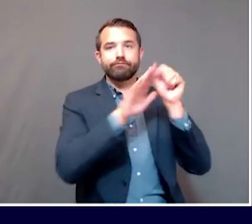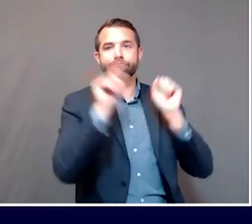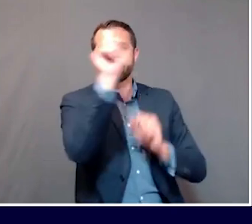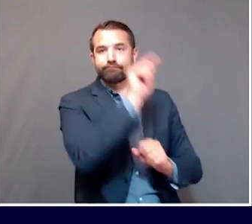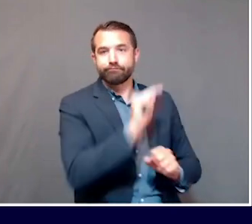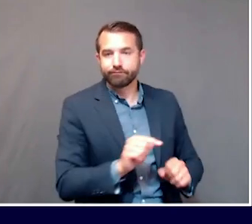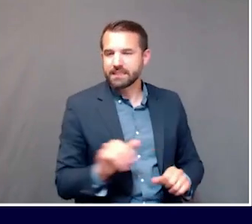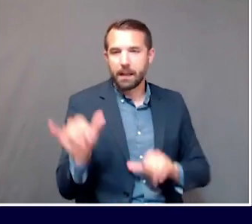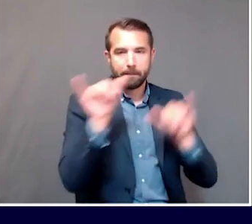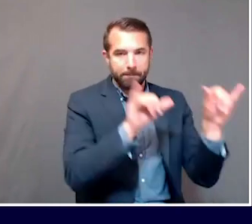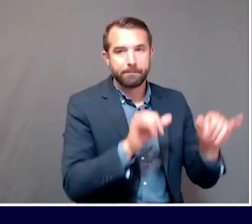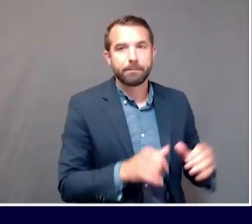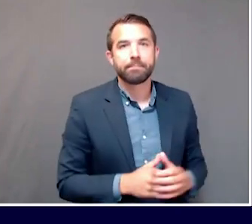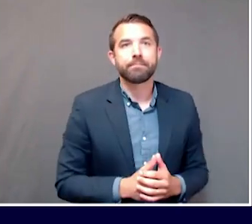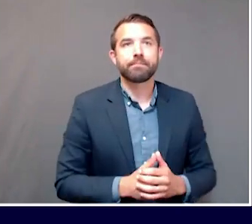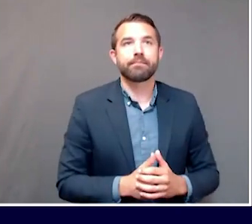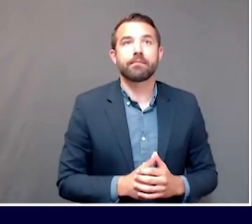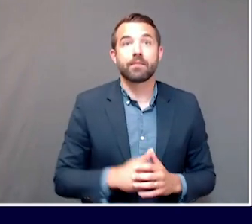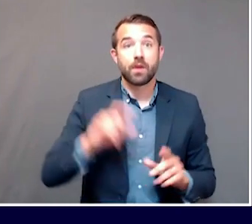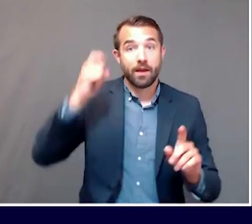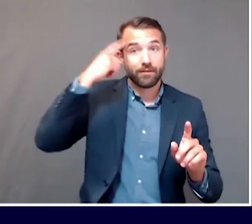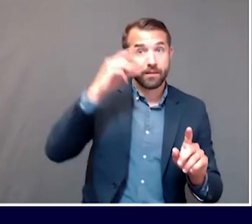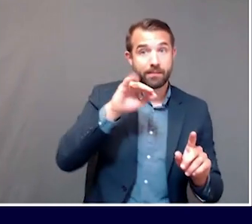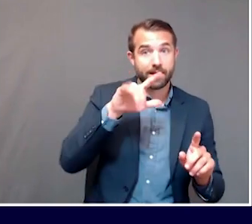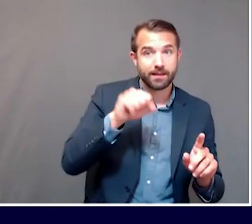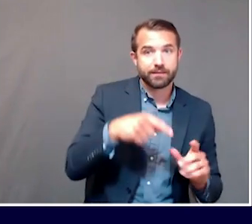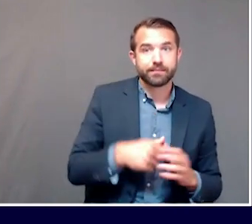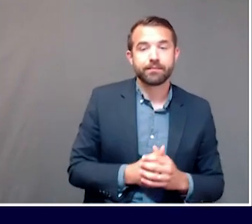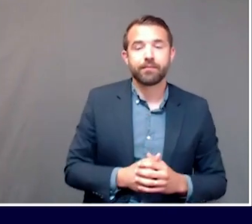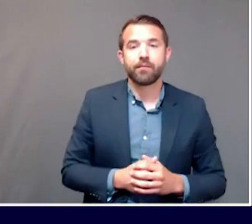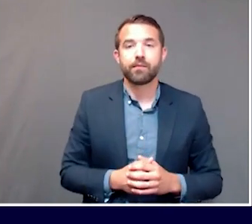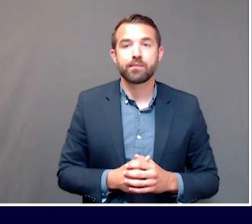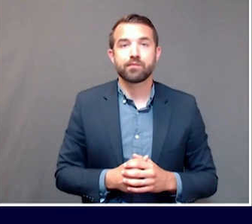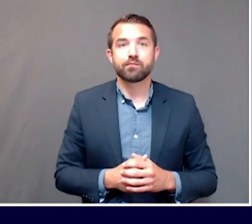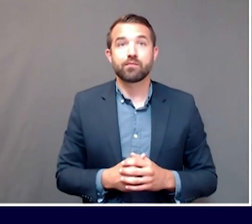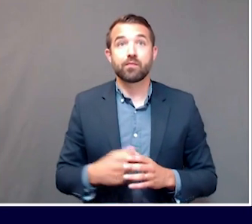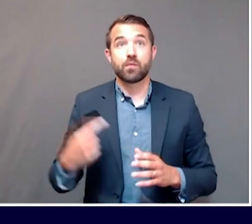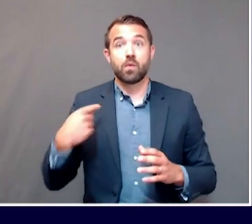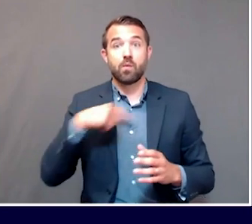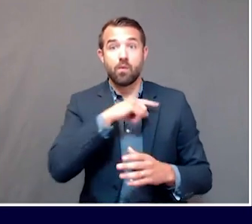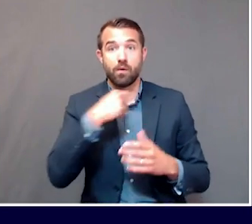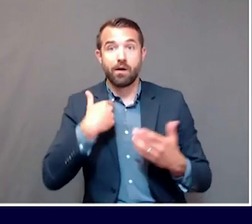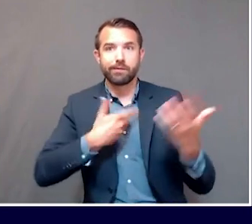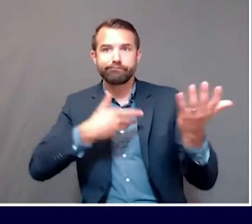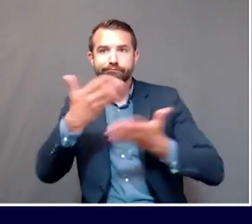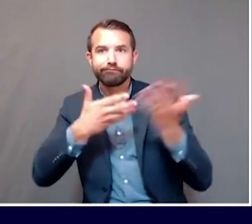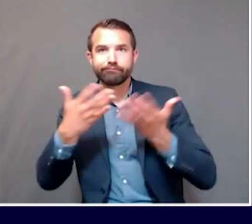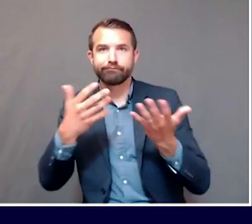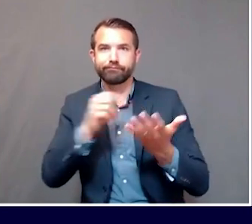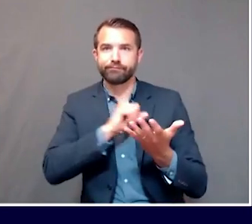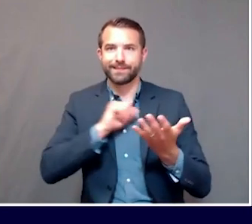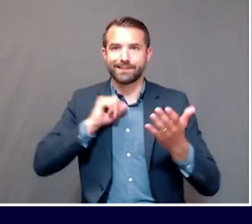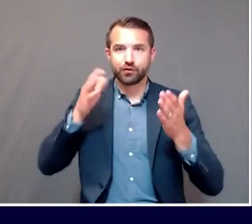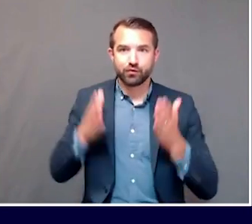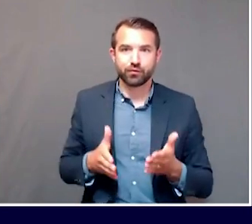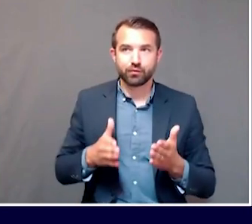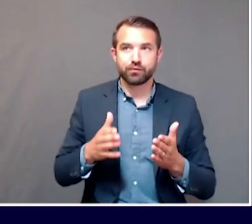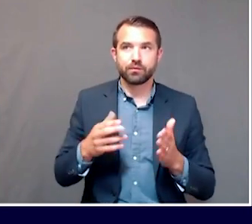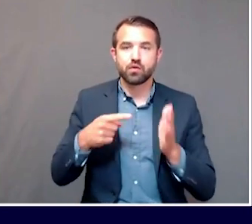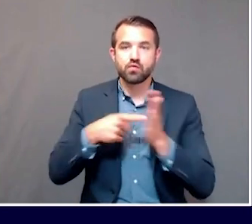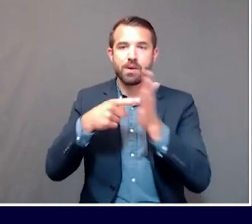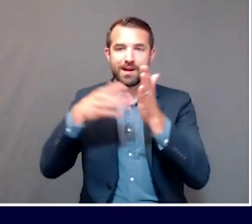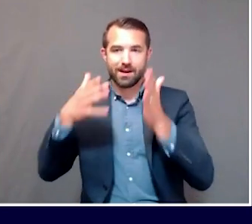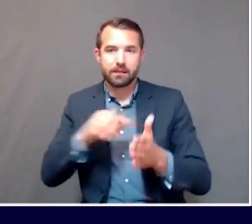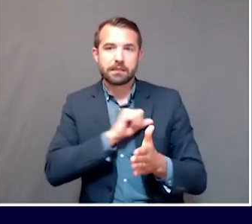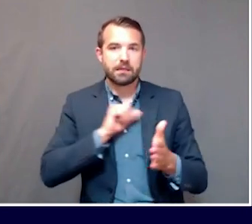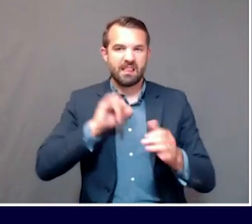that we've been in touch with Senator Lucchini and Representative Hubble, among others, on that issue for some number of weeks